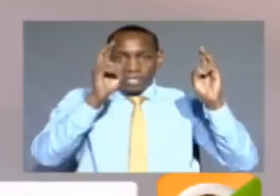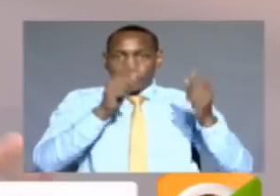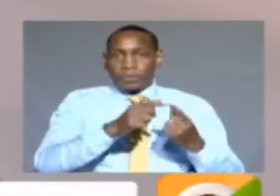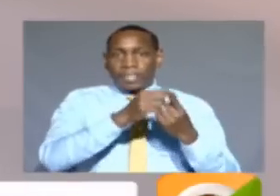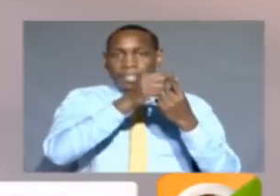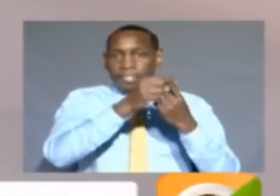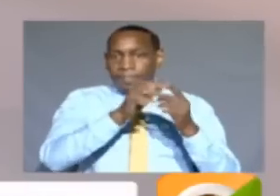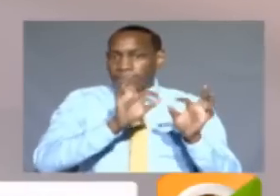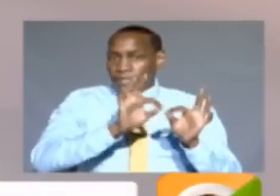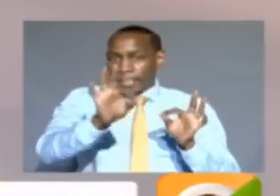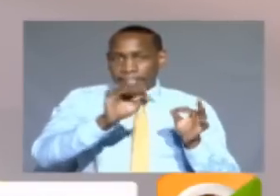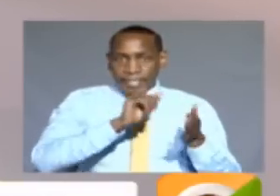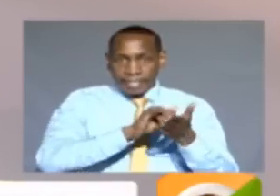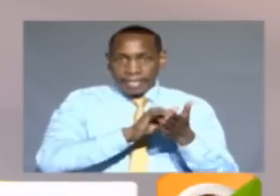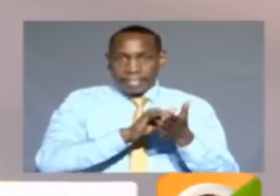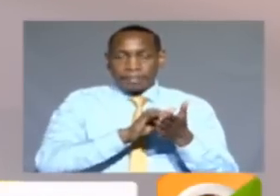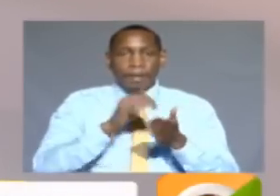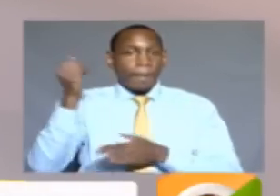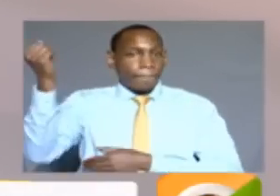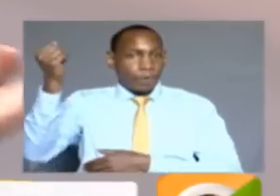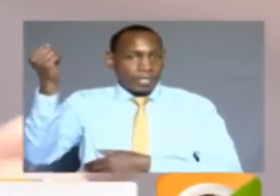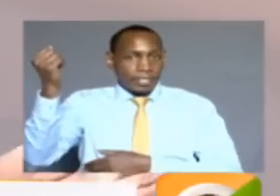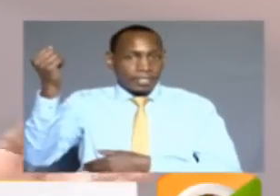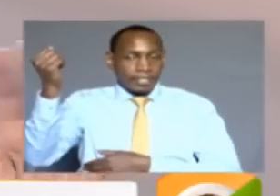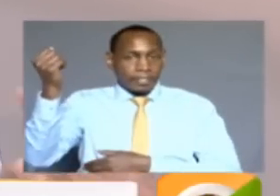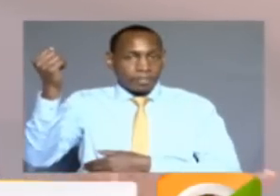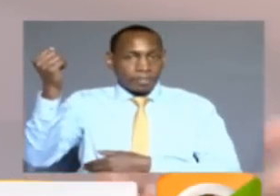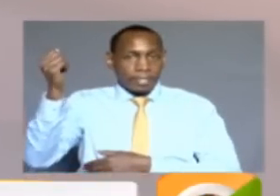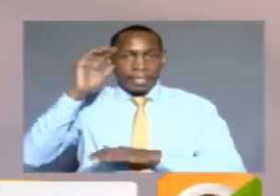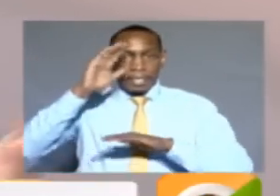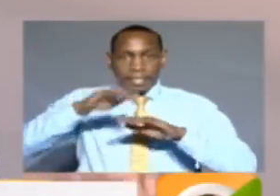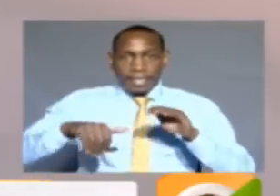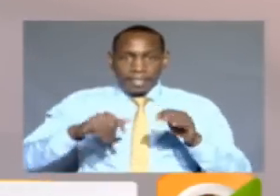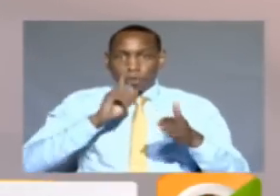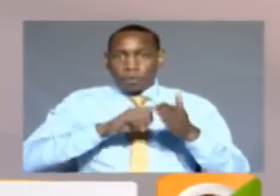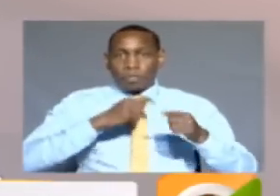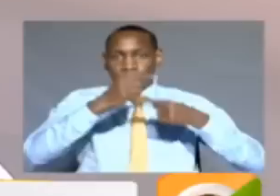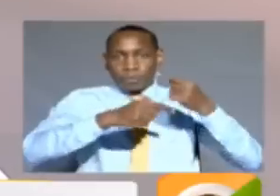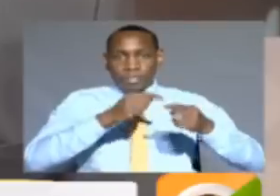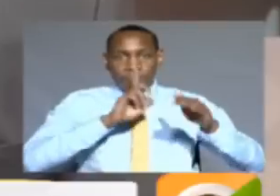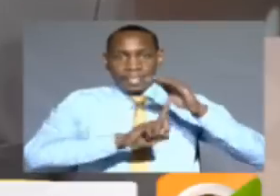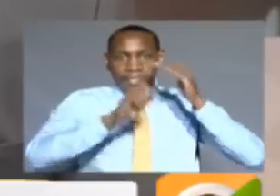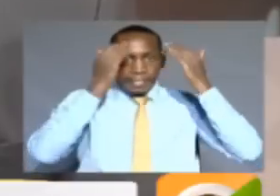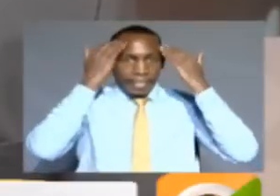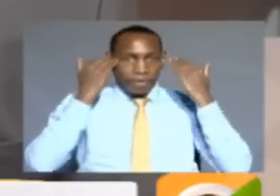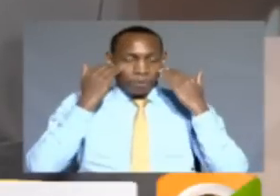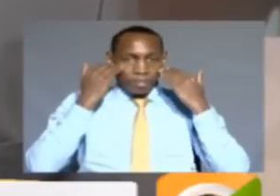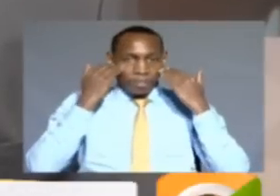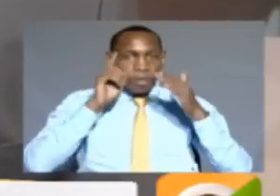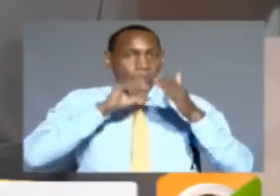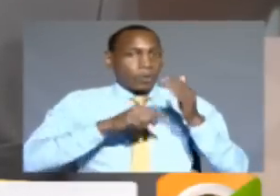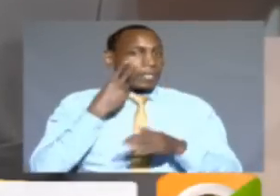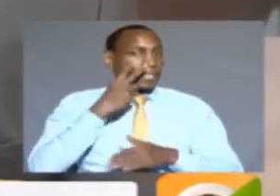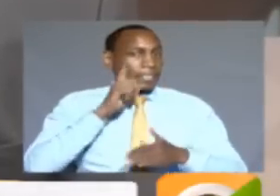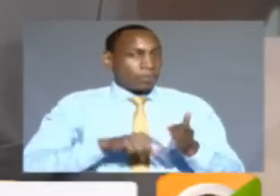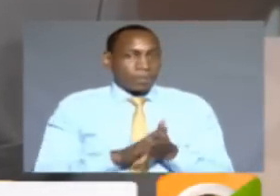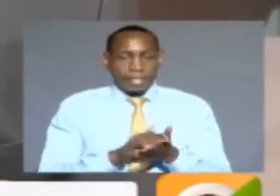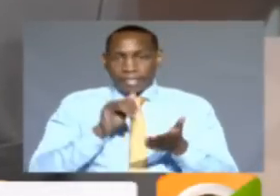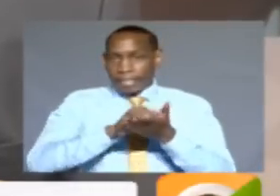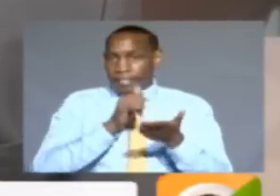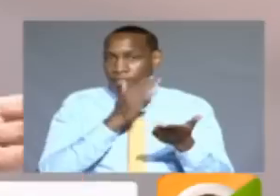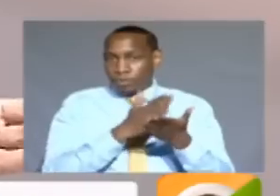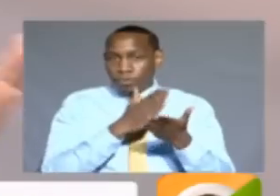to the extent that it's a political, more than really even what's going on in the courts. Or at least what we've seen is that there is a